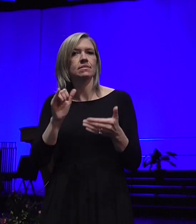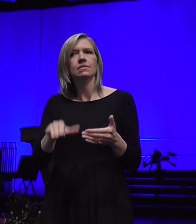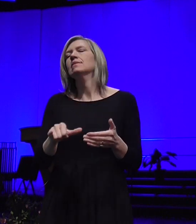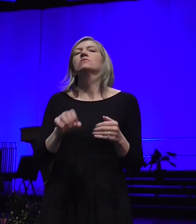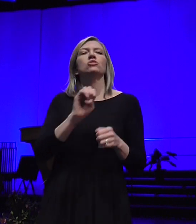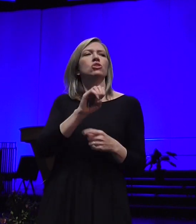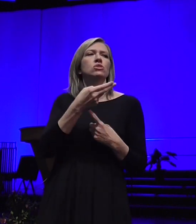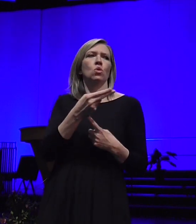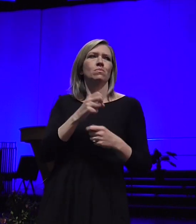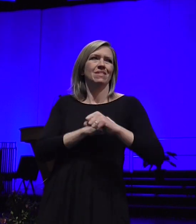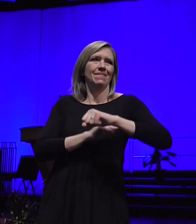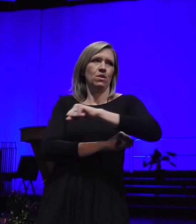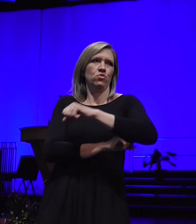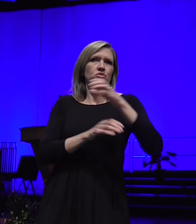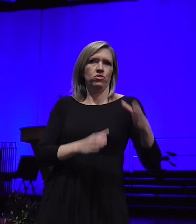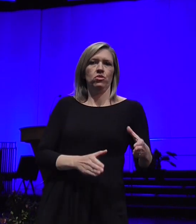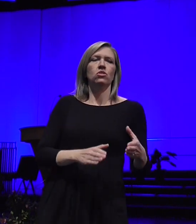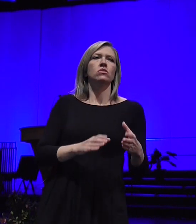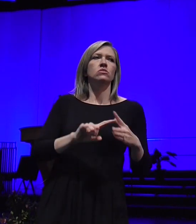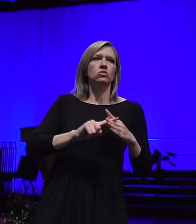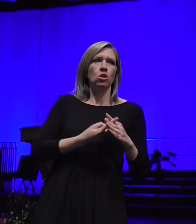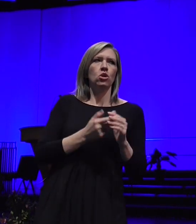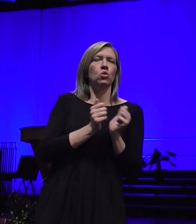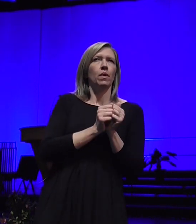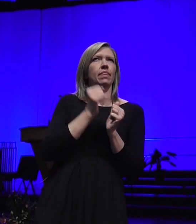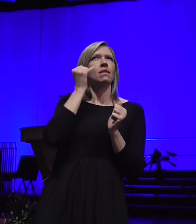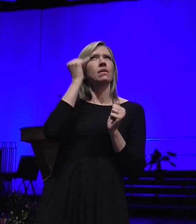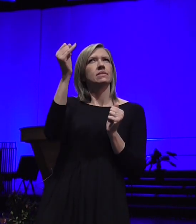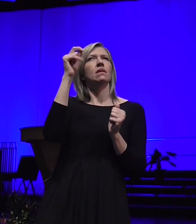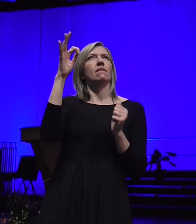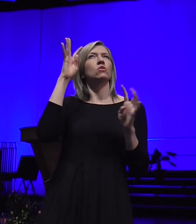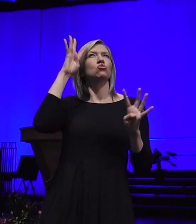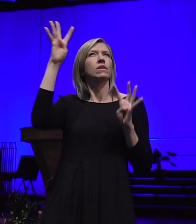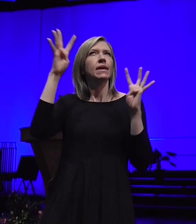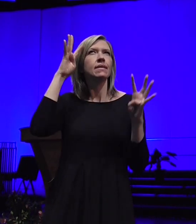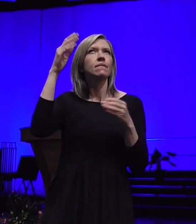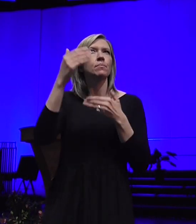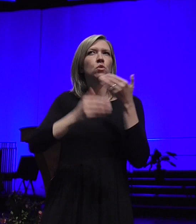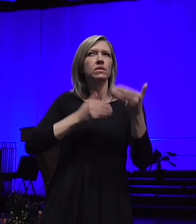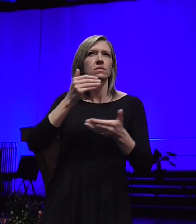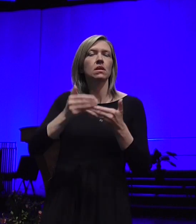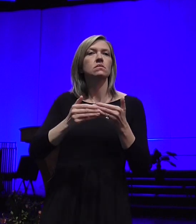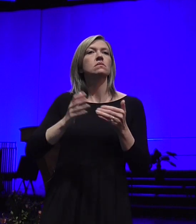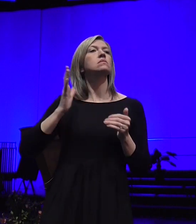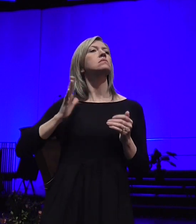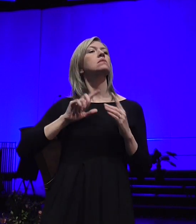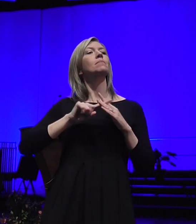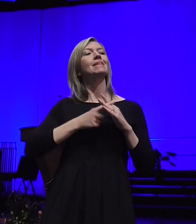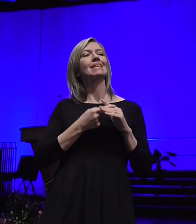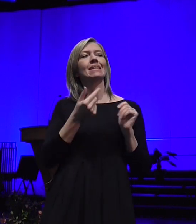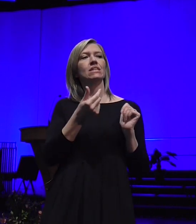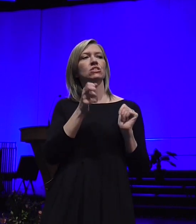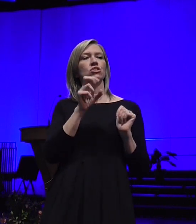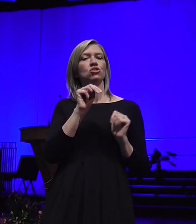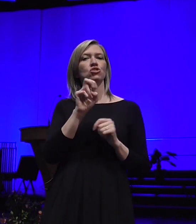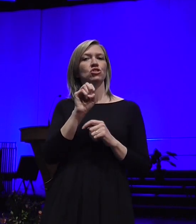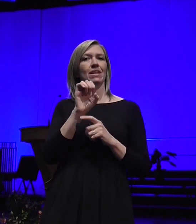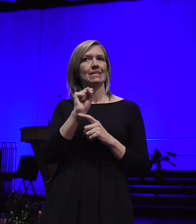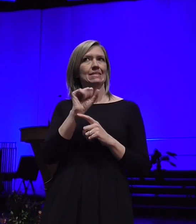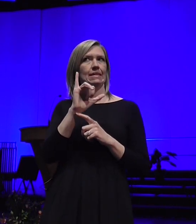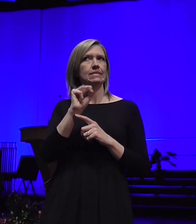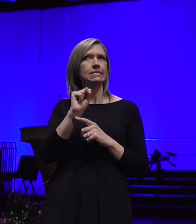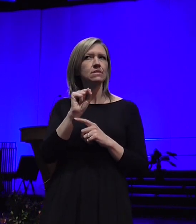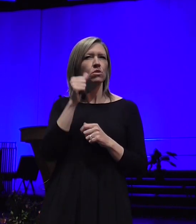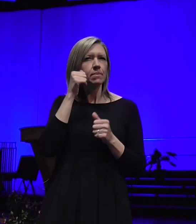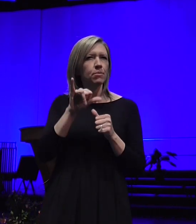Holmes came from, was the creative process. That in the beginning, in Genesis, you might remember that, it was in that book